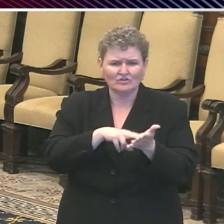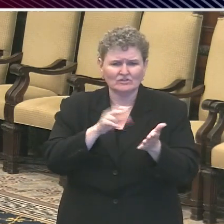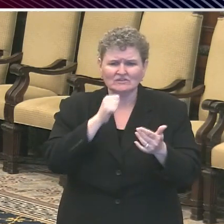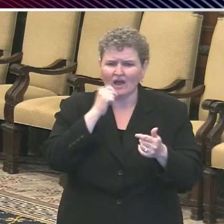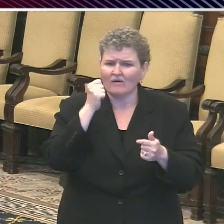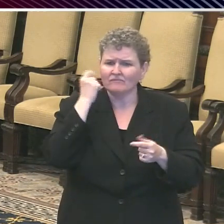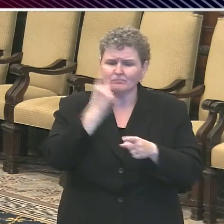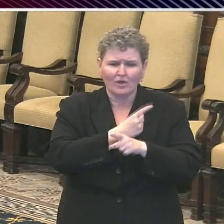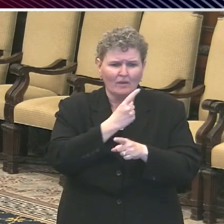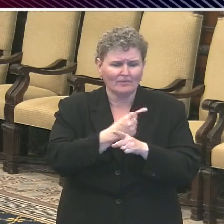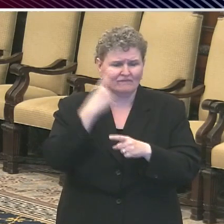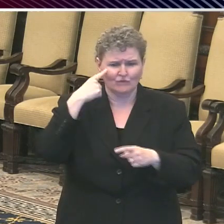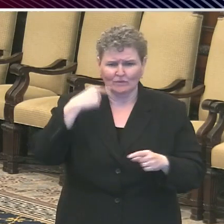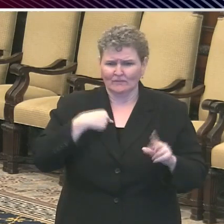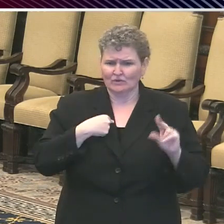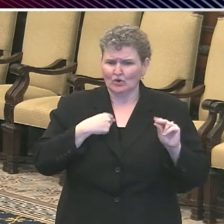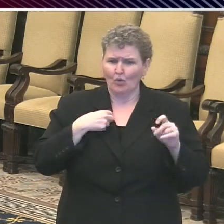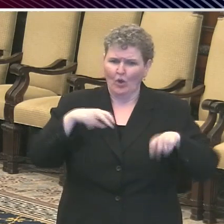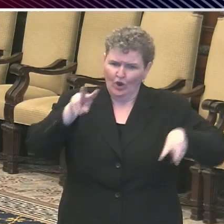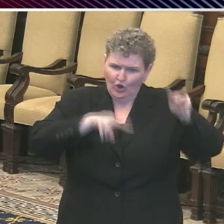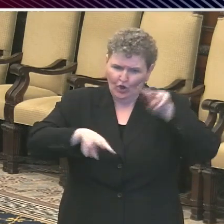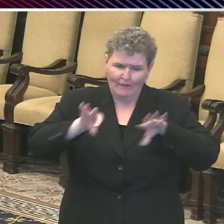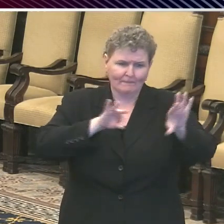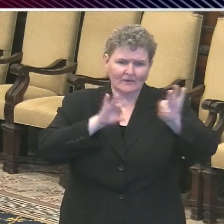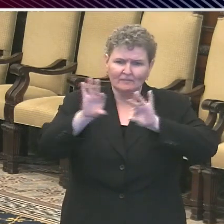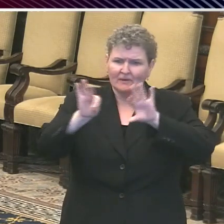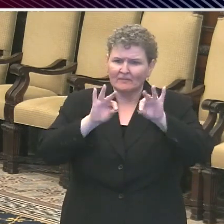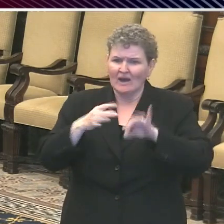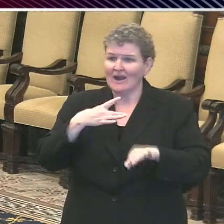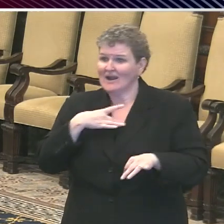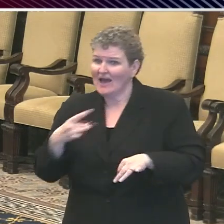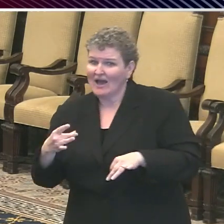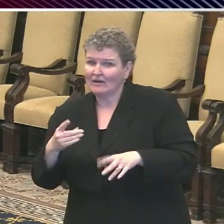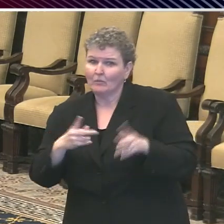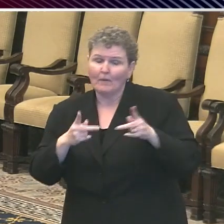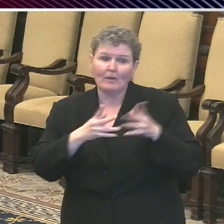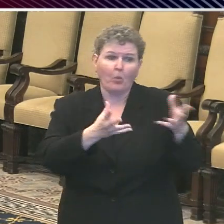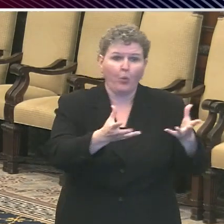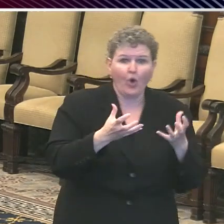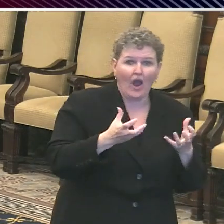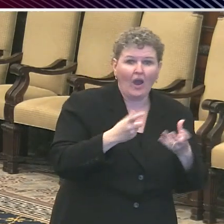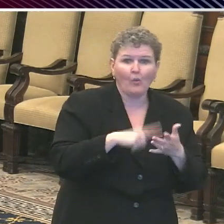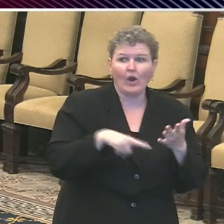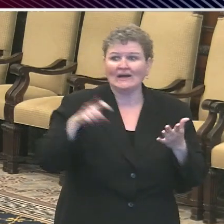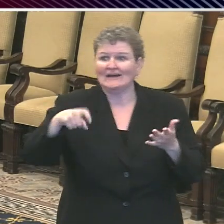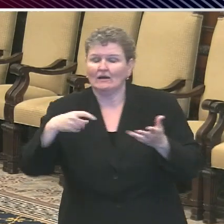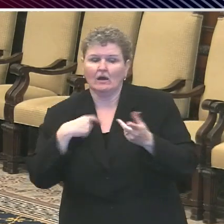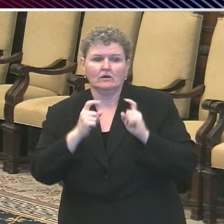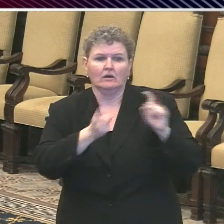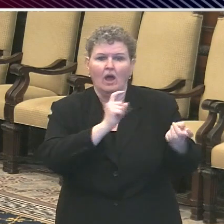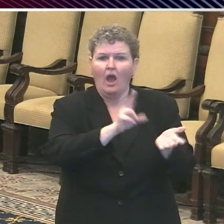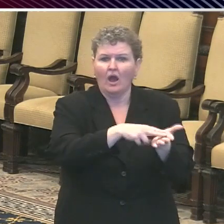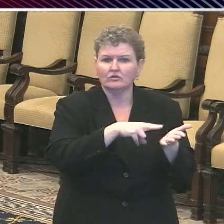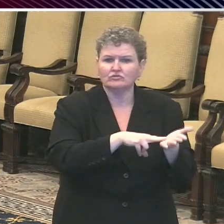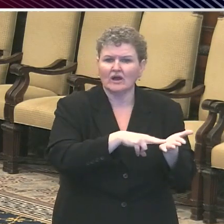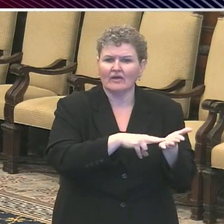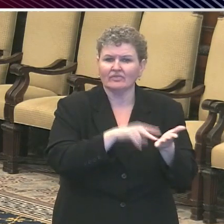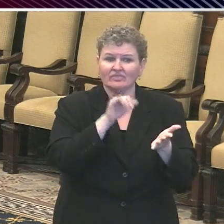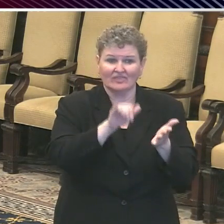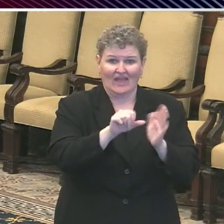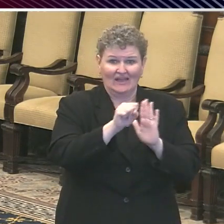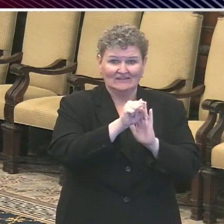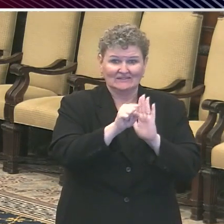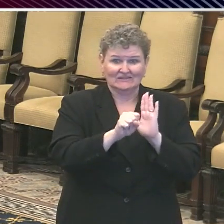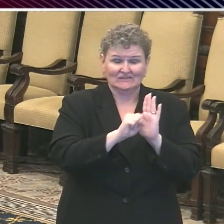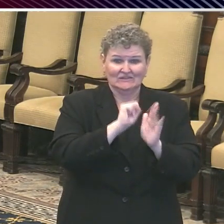be picking or looking at picking people that I like or people that I want to have contracts. So on all this situation for the last 4+ years,